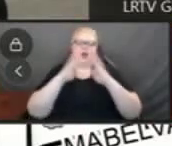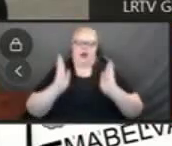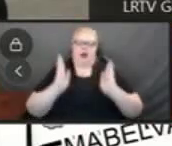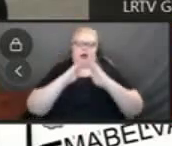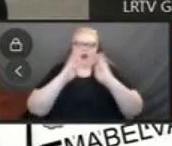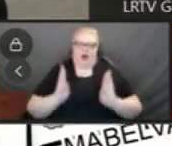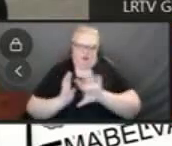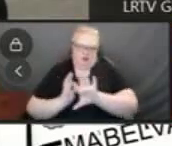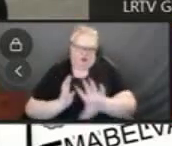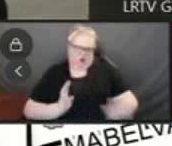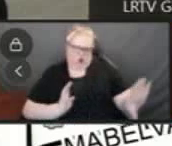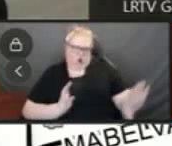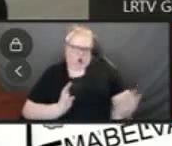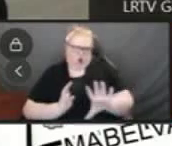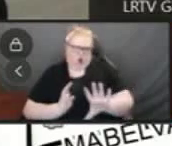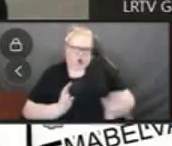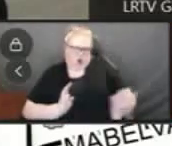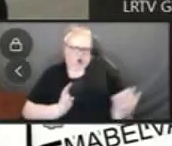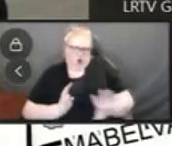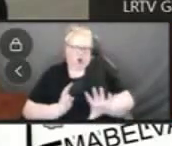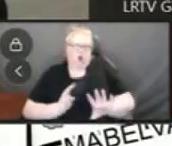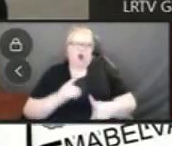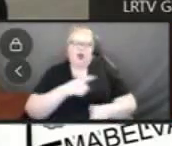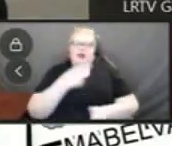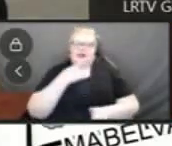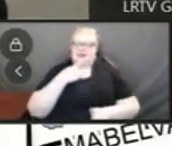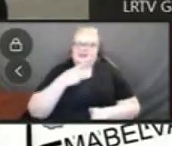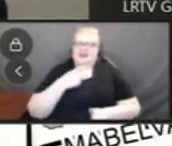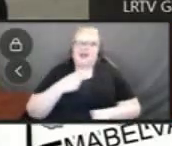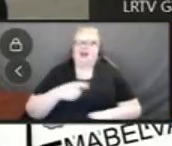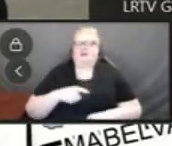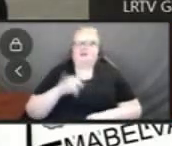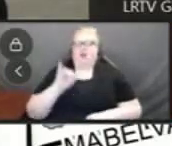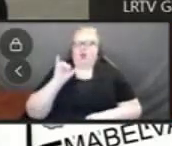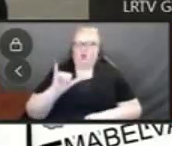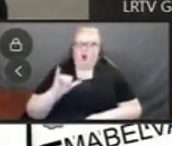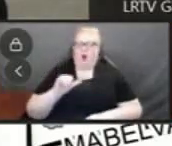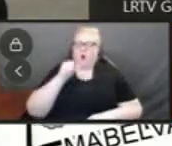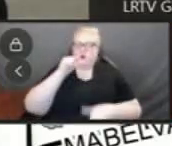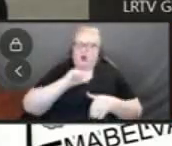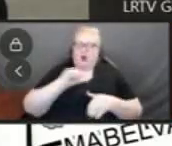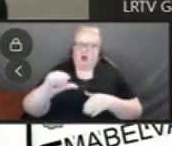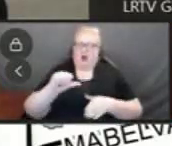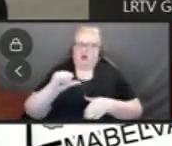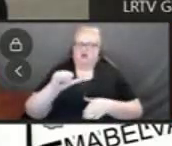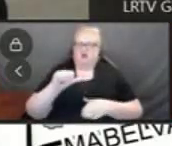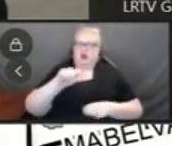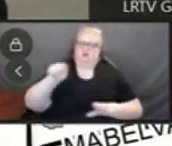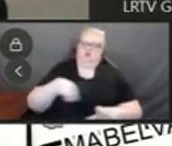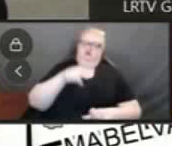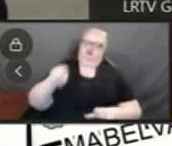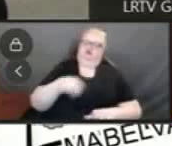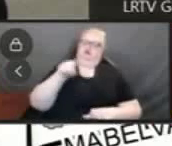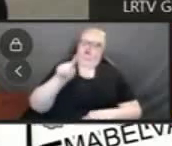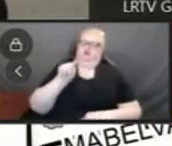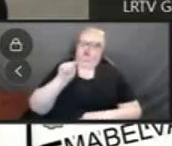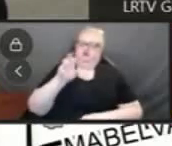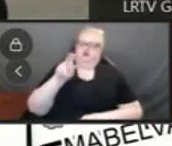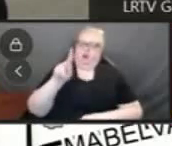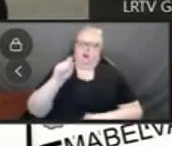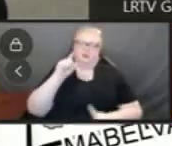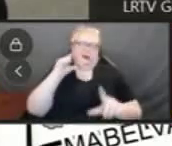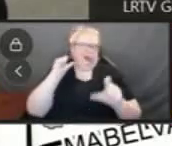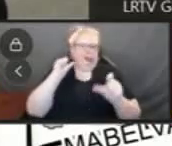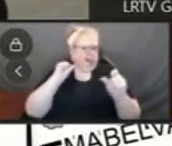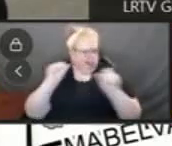as the gentleman said, concrete trucks are very loud. Back years ago, before your time and lots